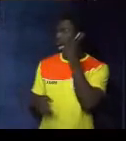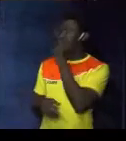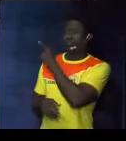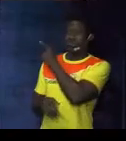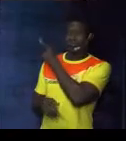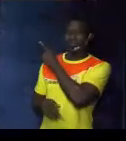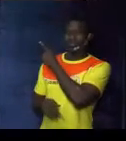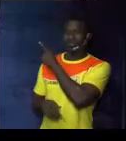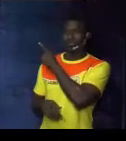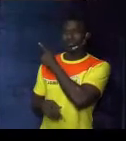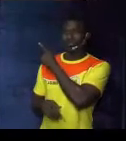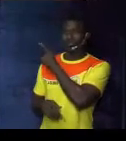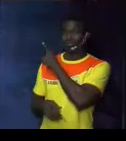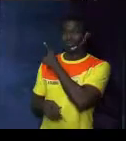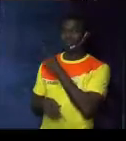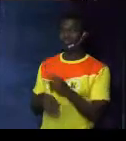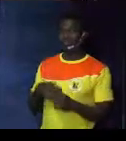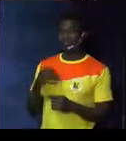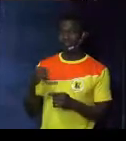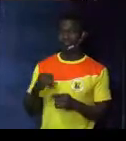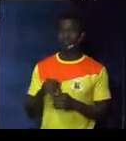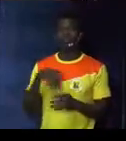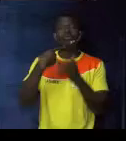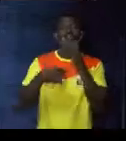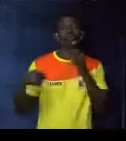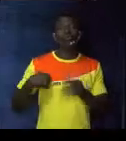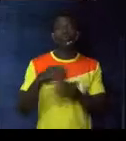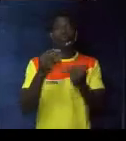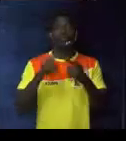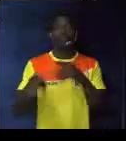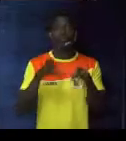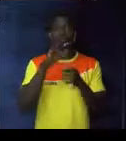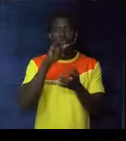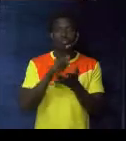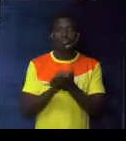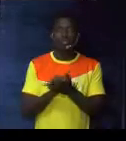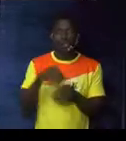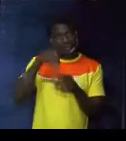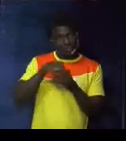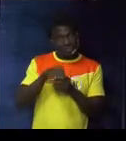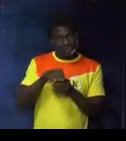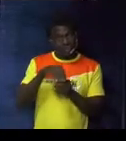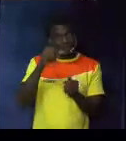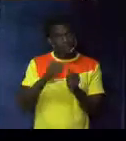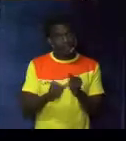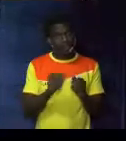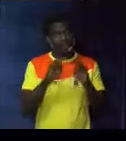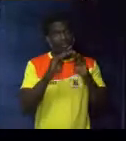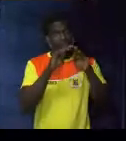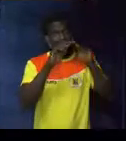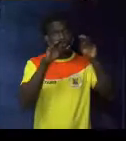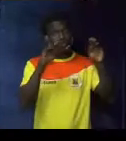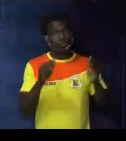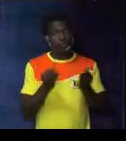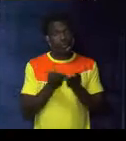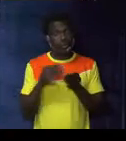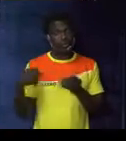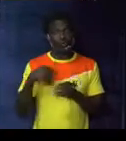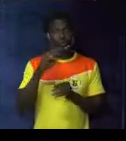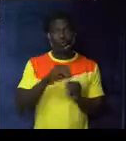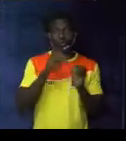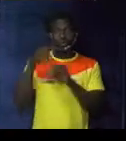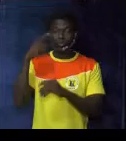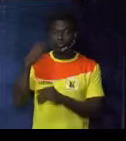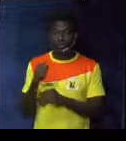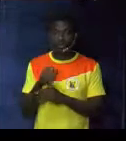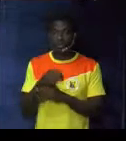line, between 6 and 3 you draw a horizontal line. Now what we want to do is that inside each box we will put the